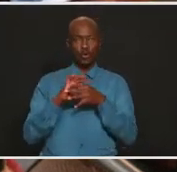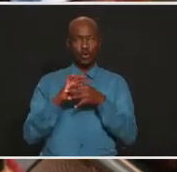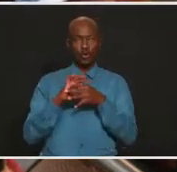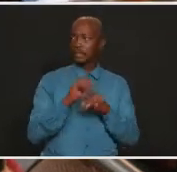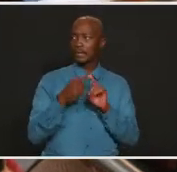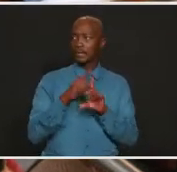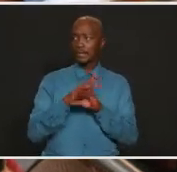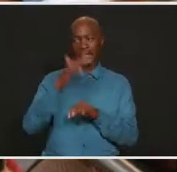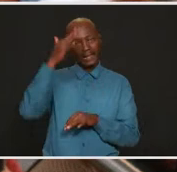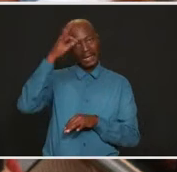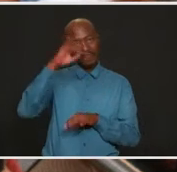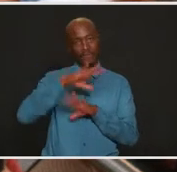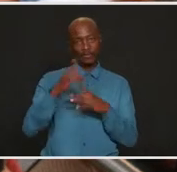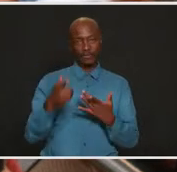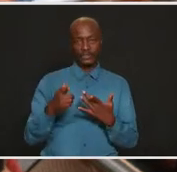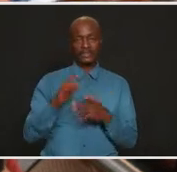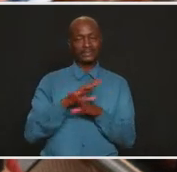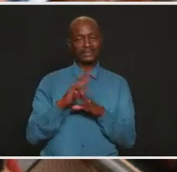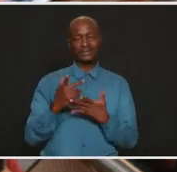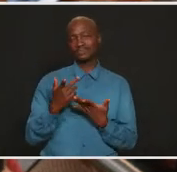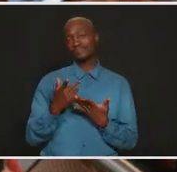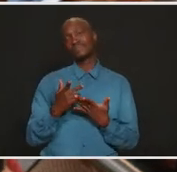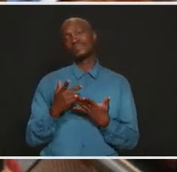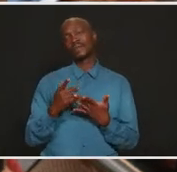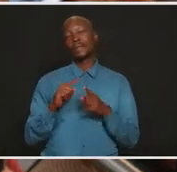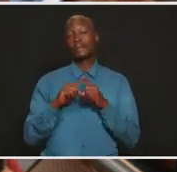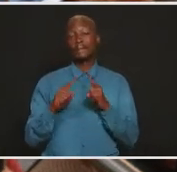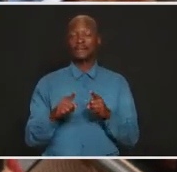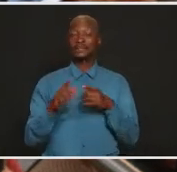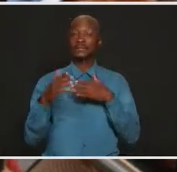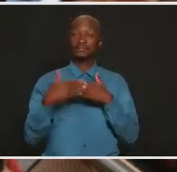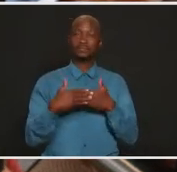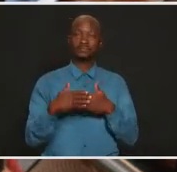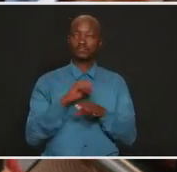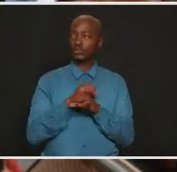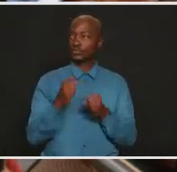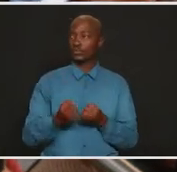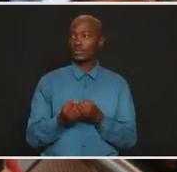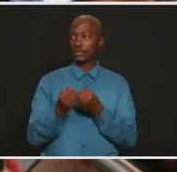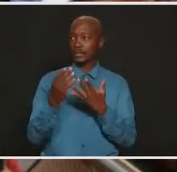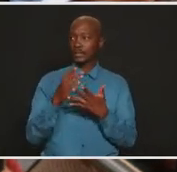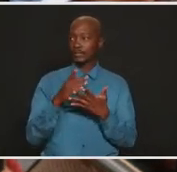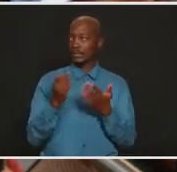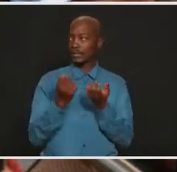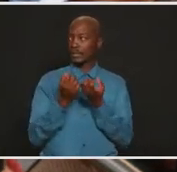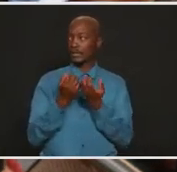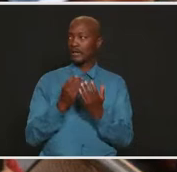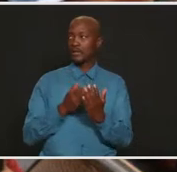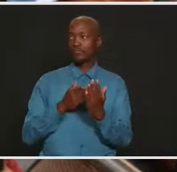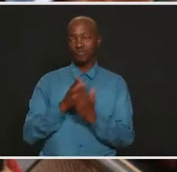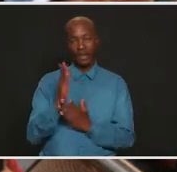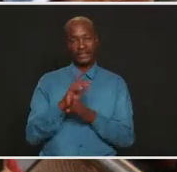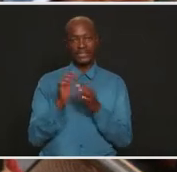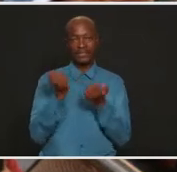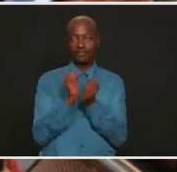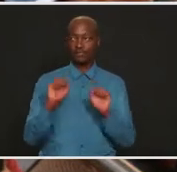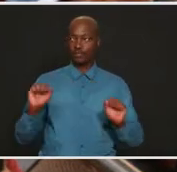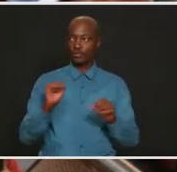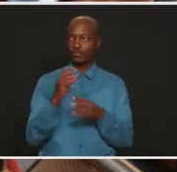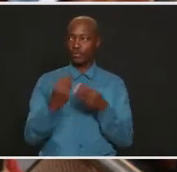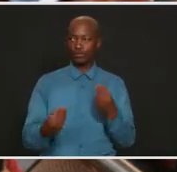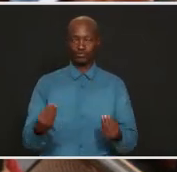privacy in conclusion we will not be handing over the rights and freedom of our children to the government